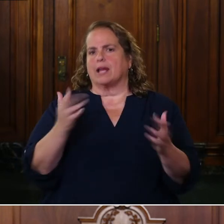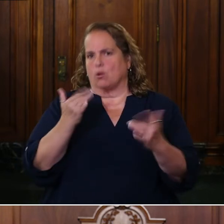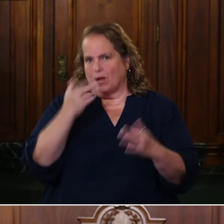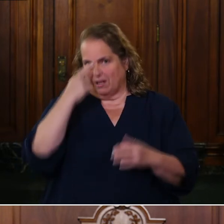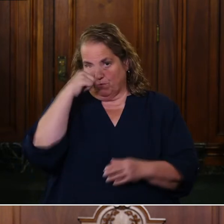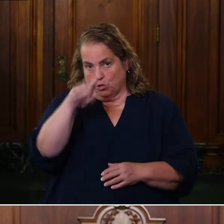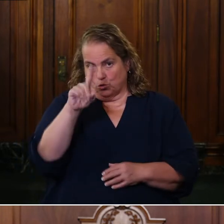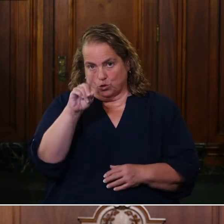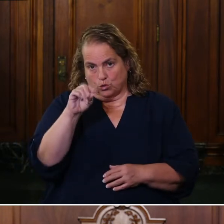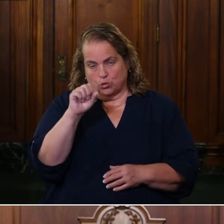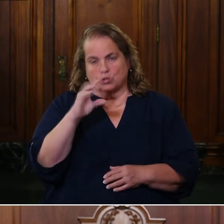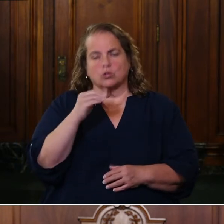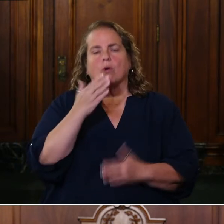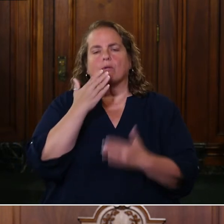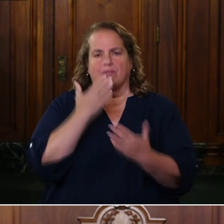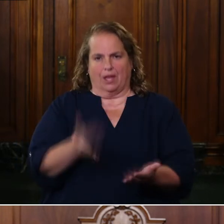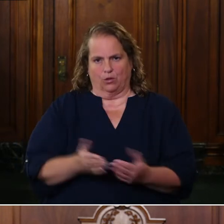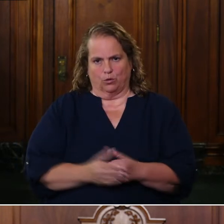Thank you.